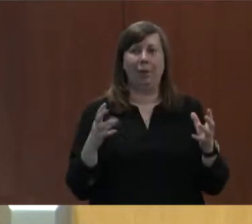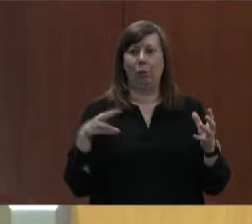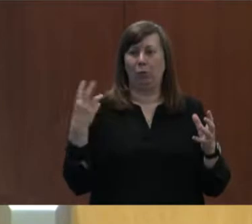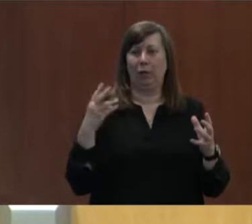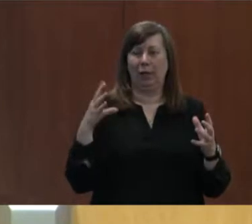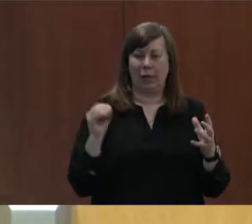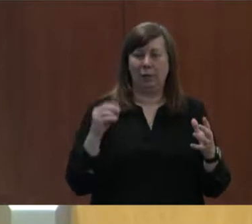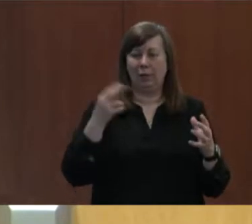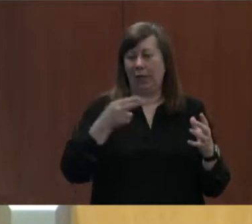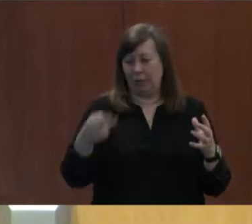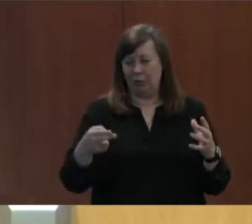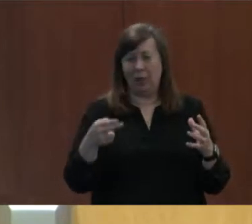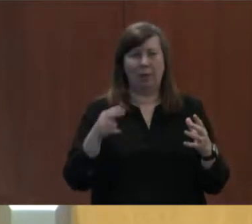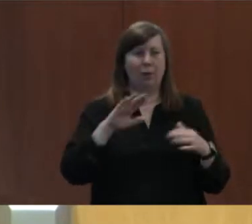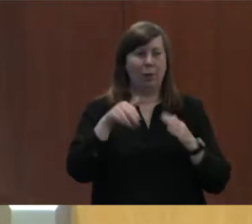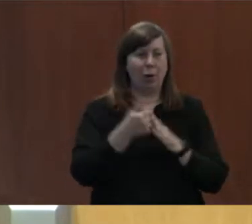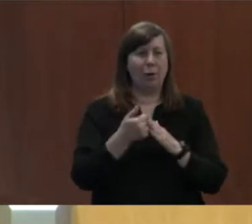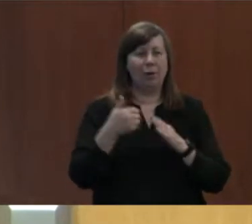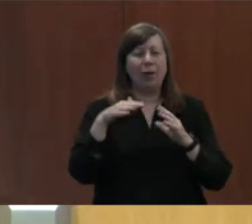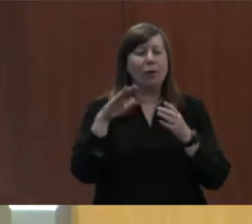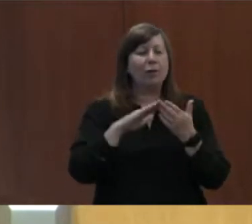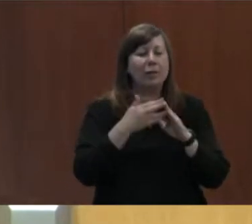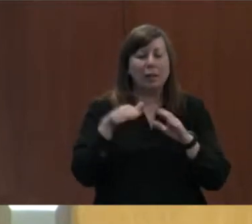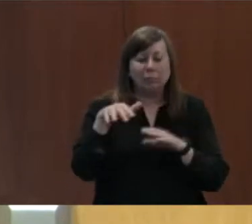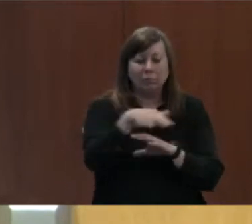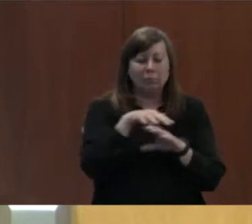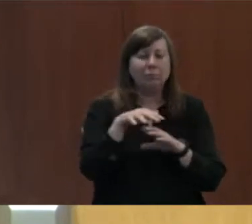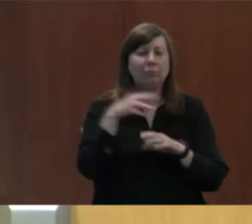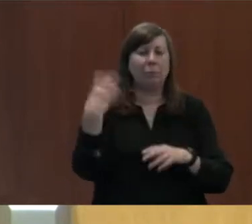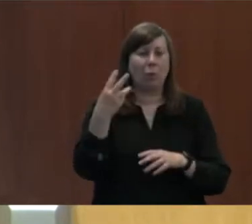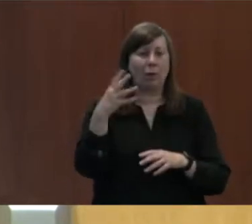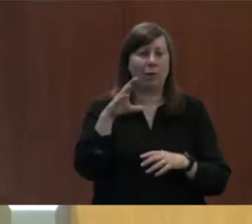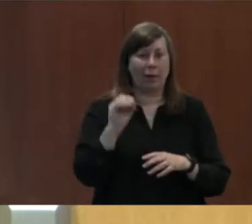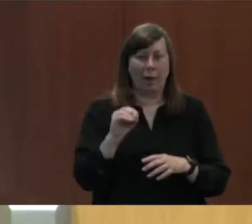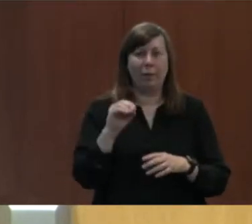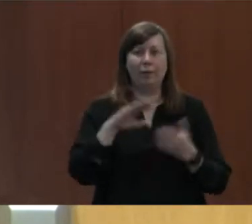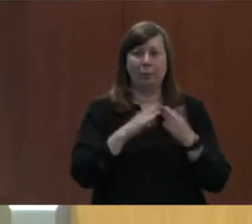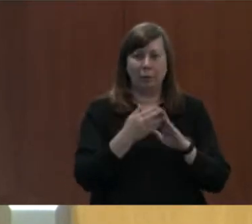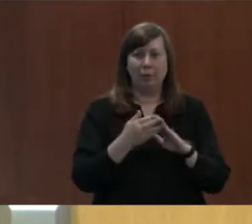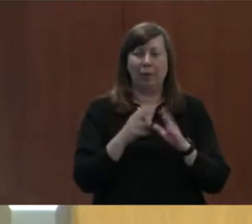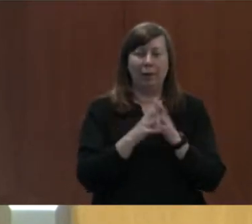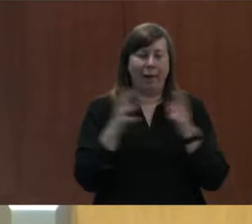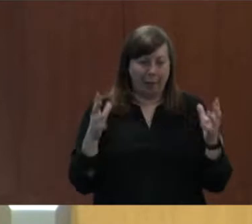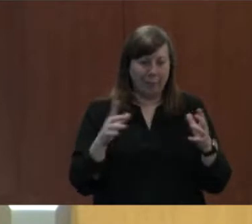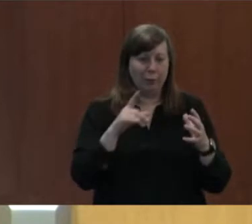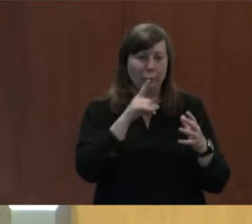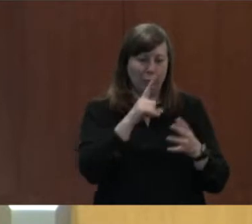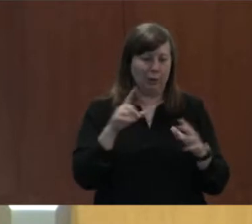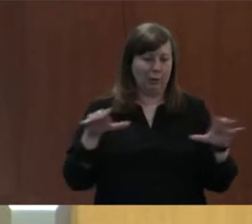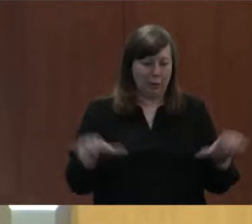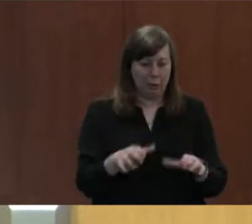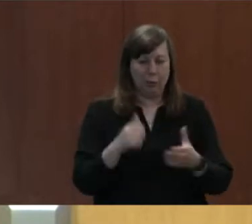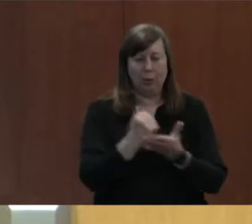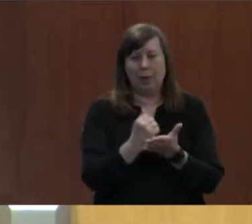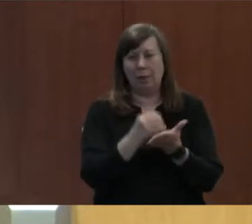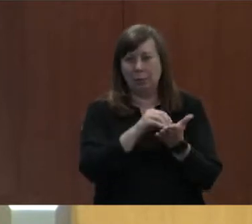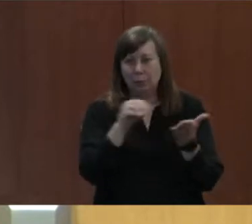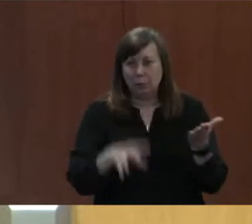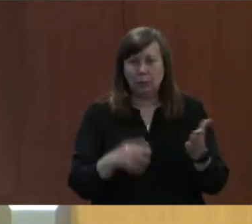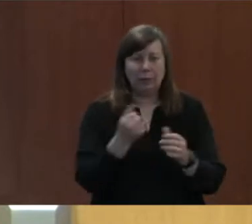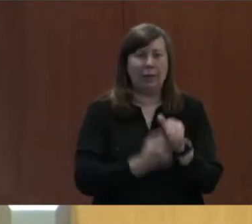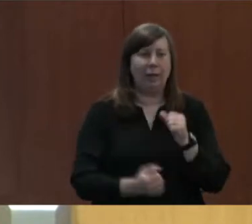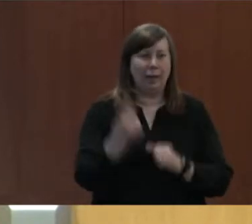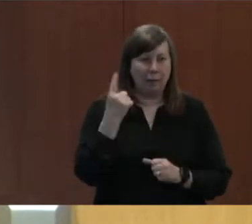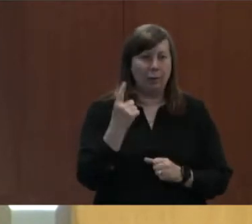Washington County and Hagerstown and all the other wonderful towns in Washington County communities are, and how much they do to help students and